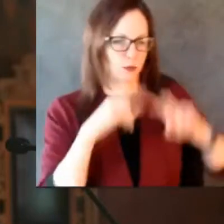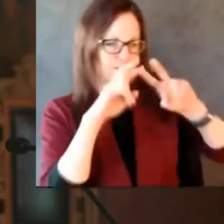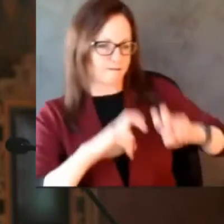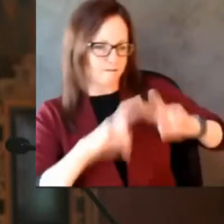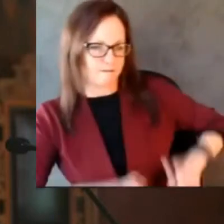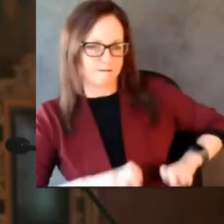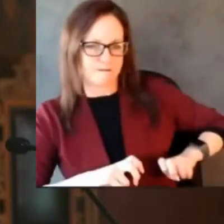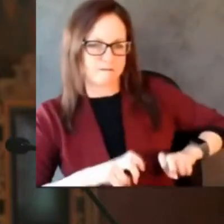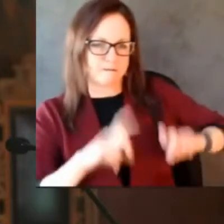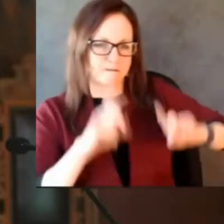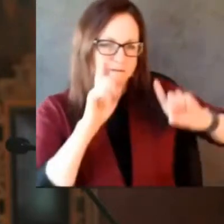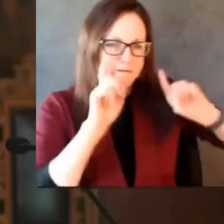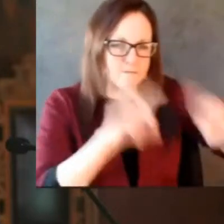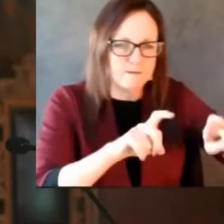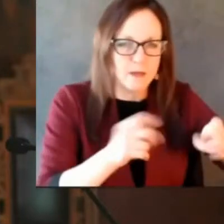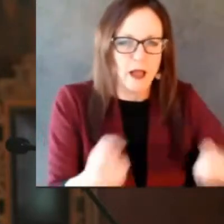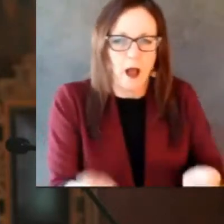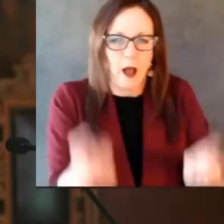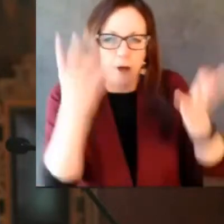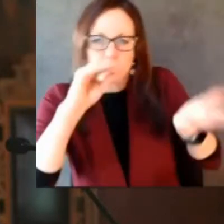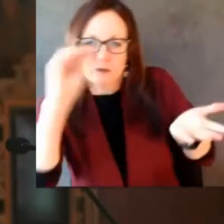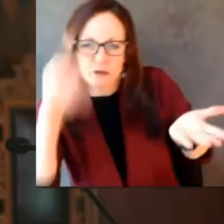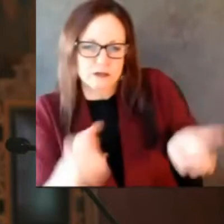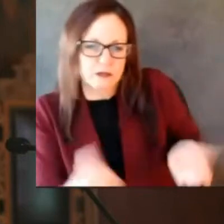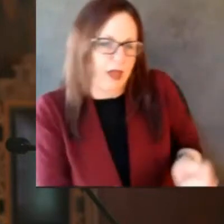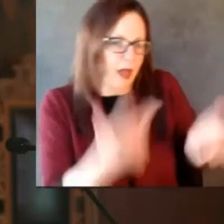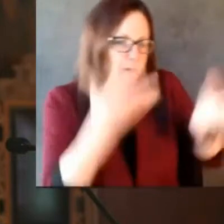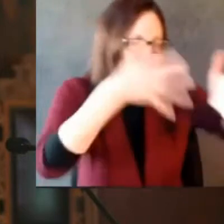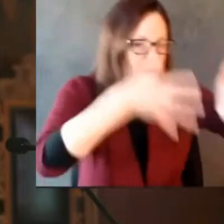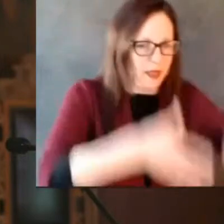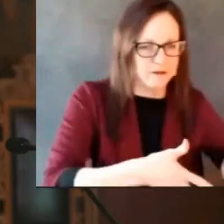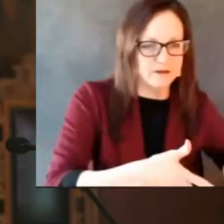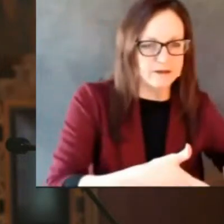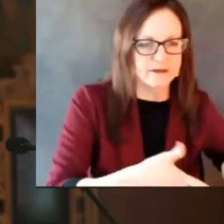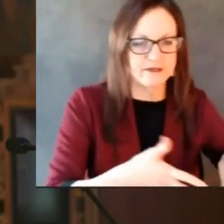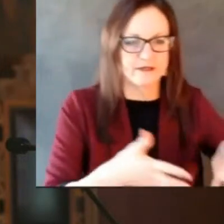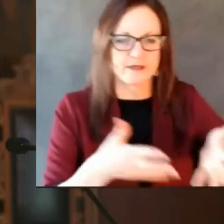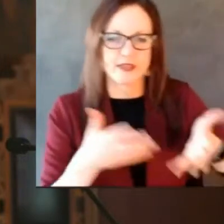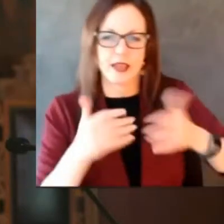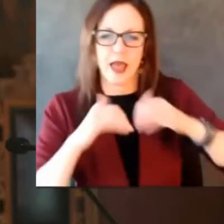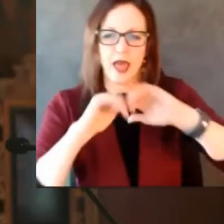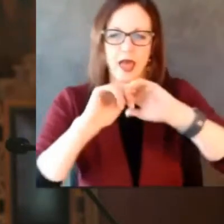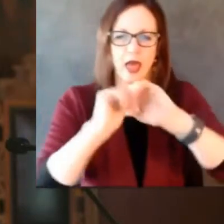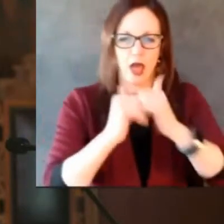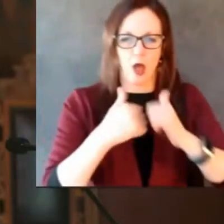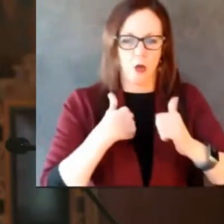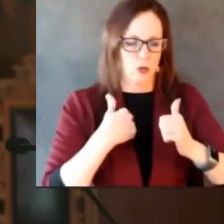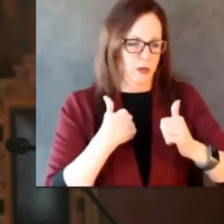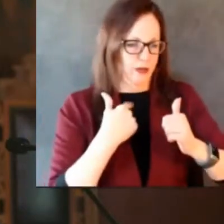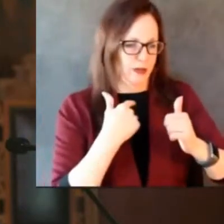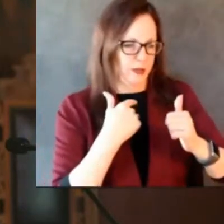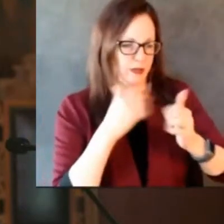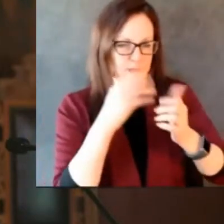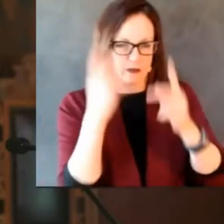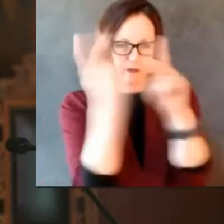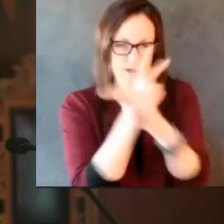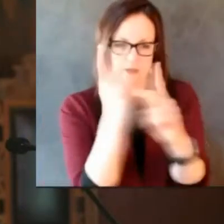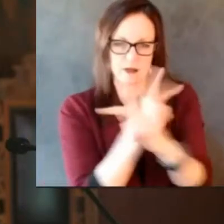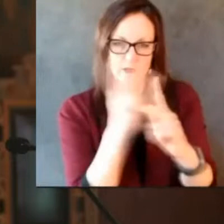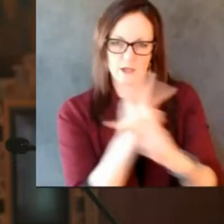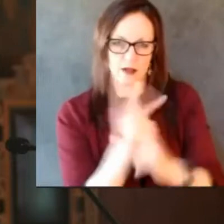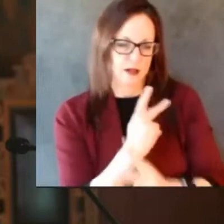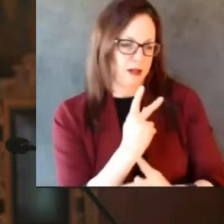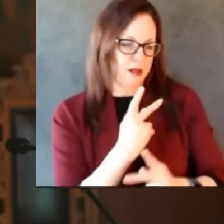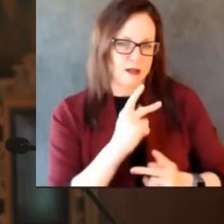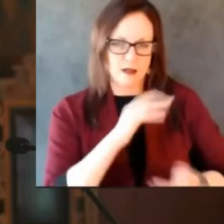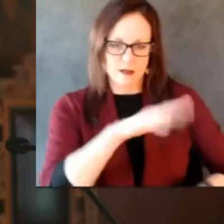where people are at, to have more conversations with folks who are still making up their mind about